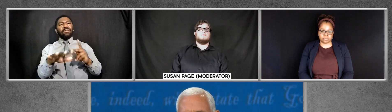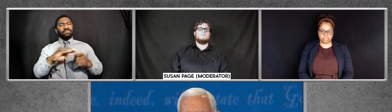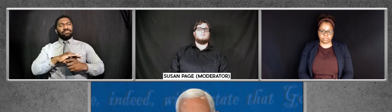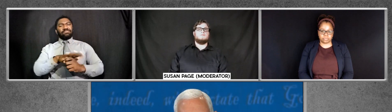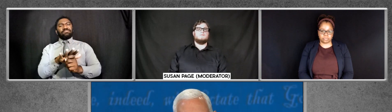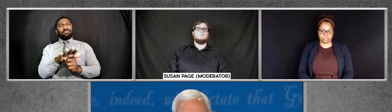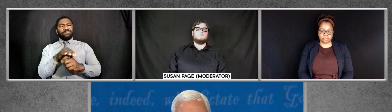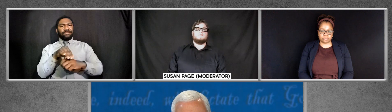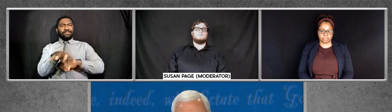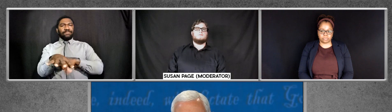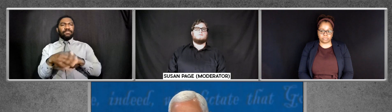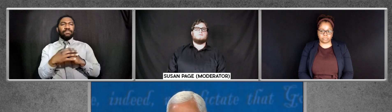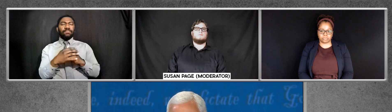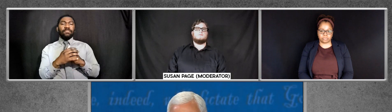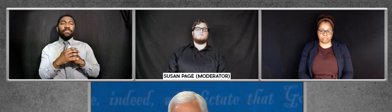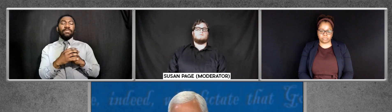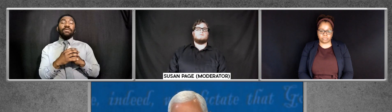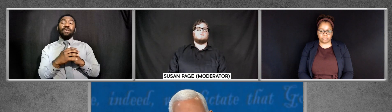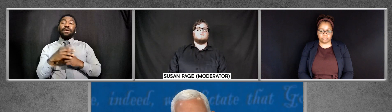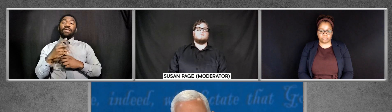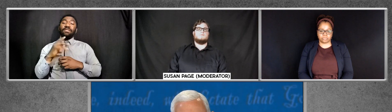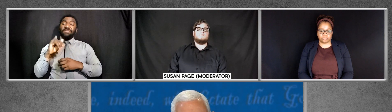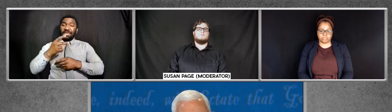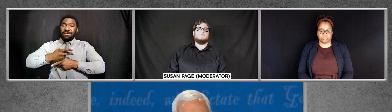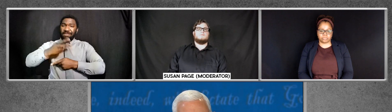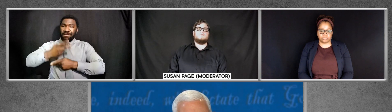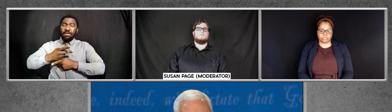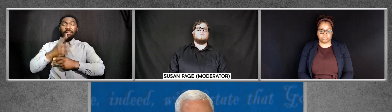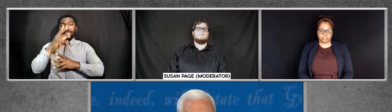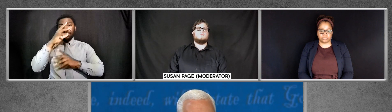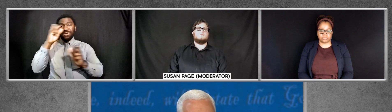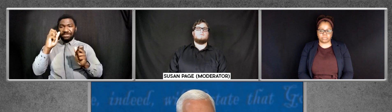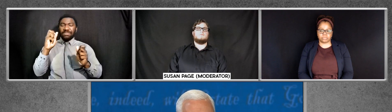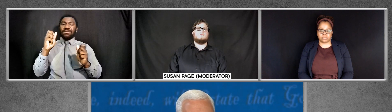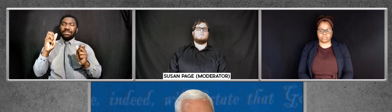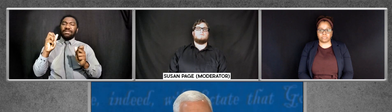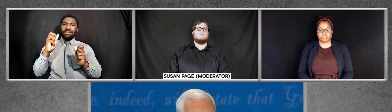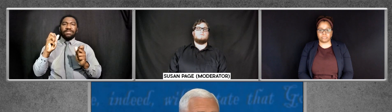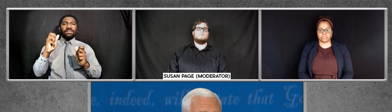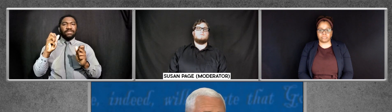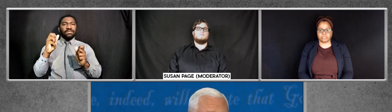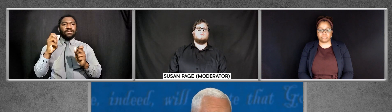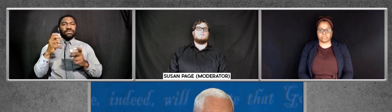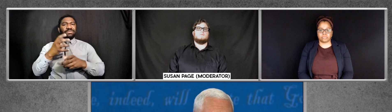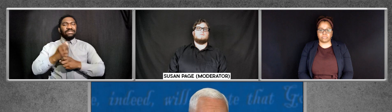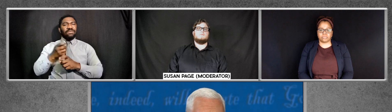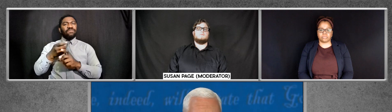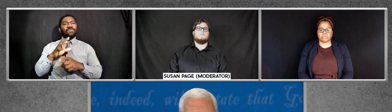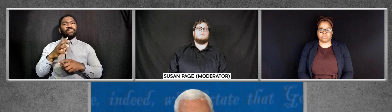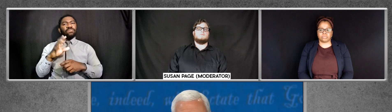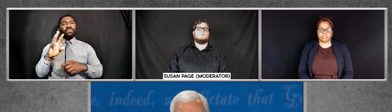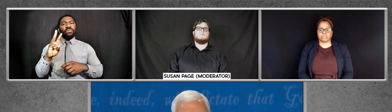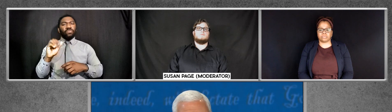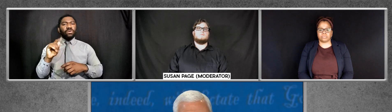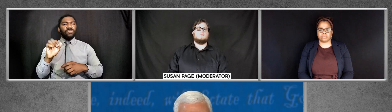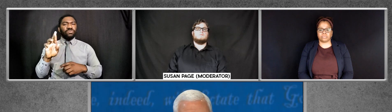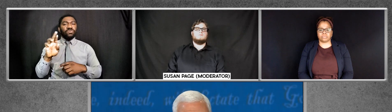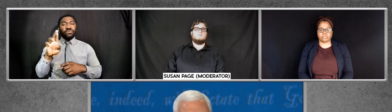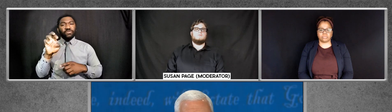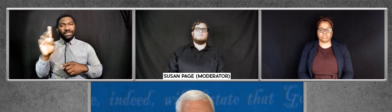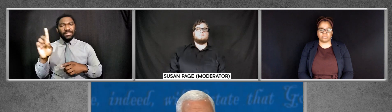received at Walter Reed Hospital, the White House doctors, was exceptional. And the transparency that they practiced all along the way